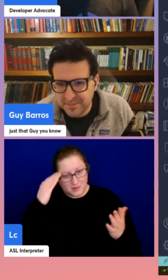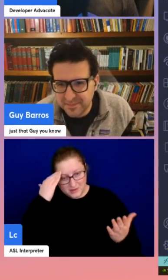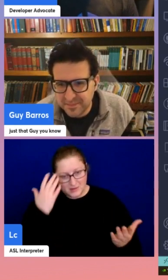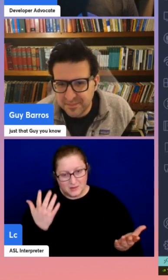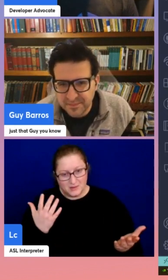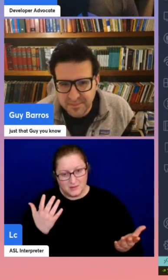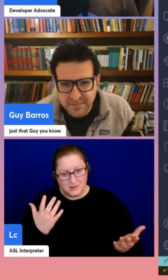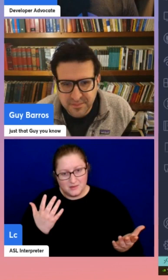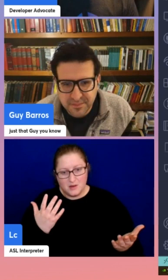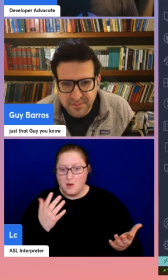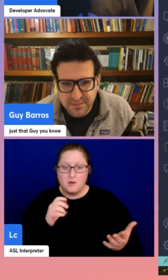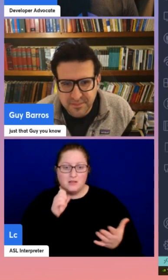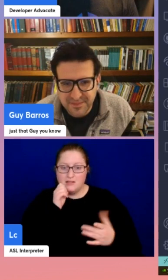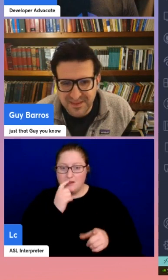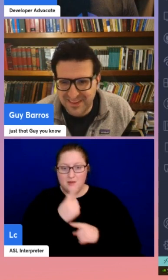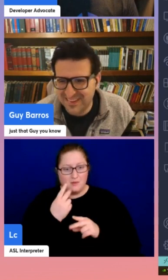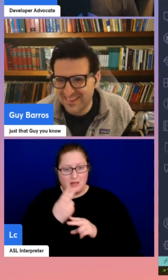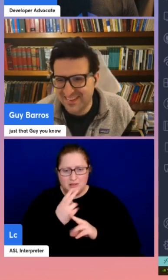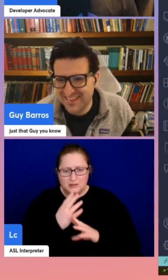Oh, that's not the right user.